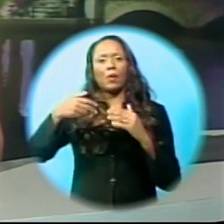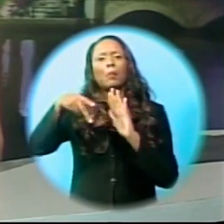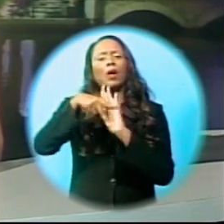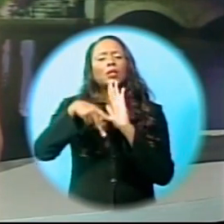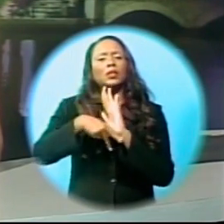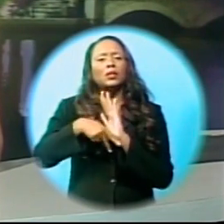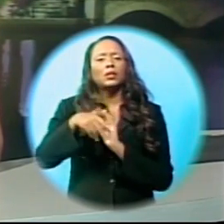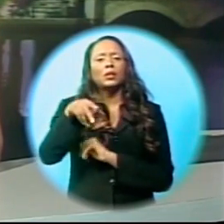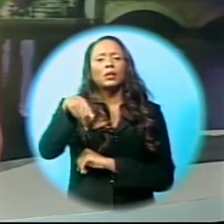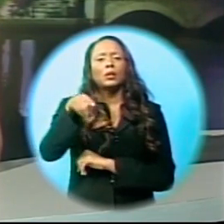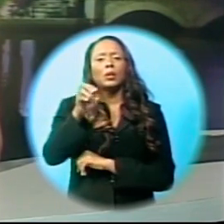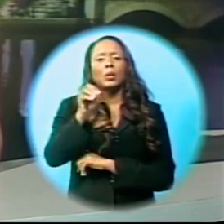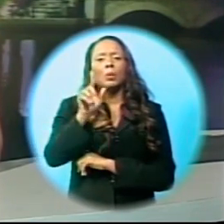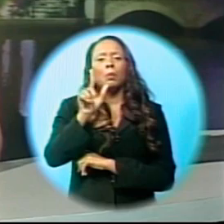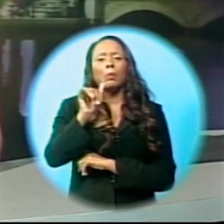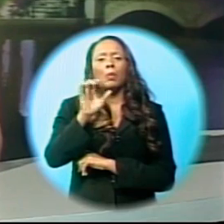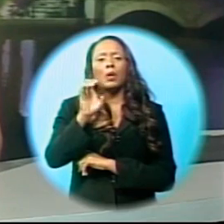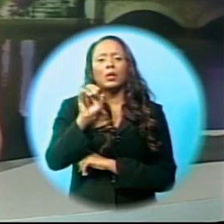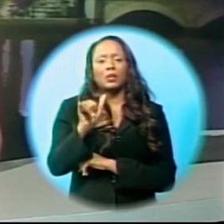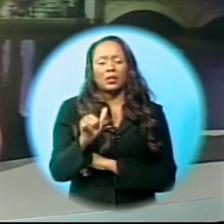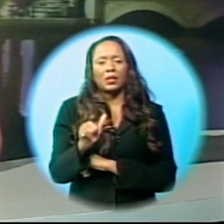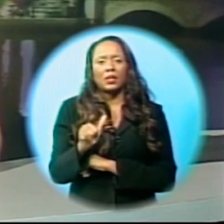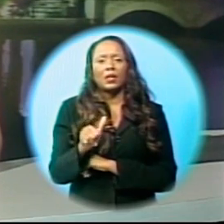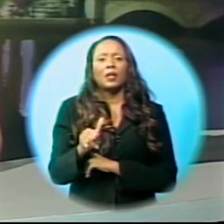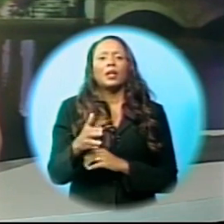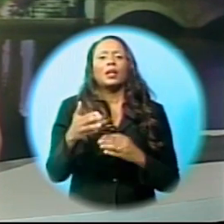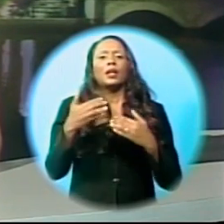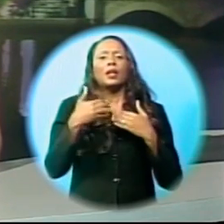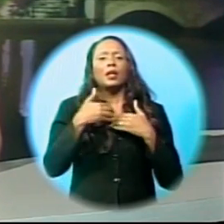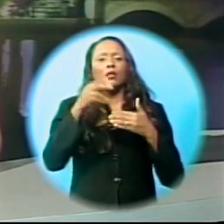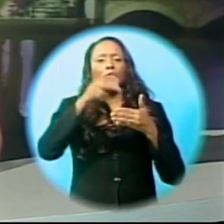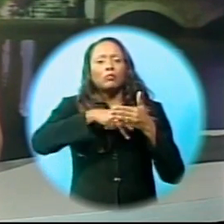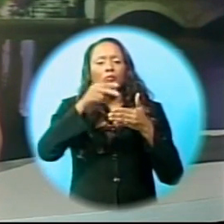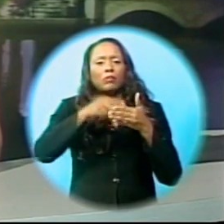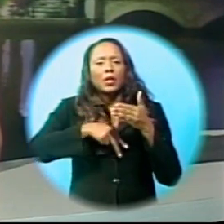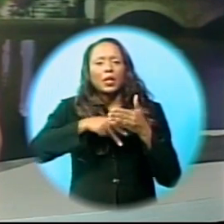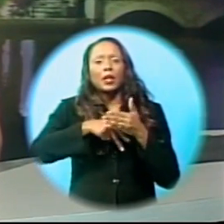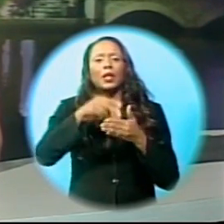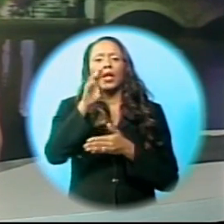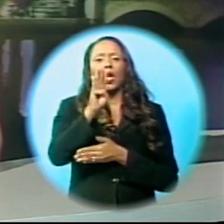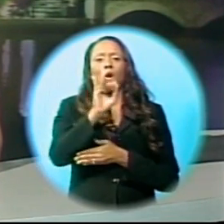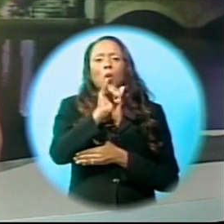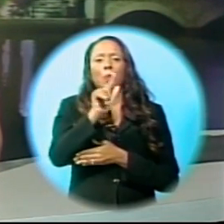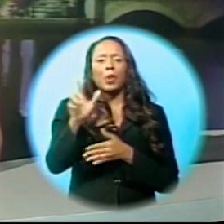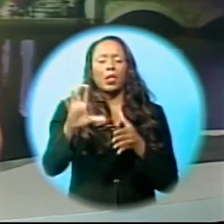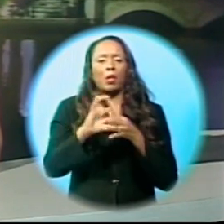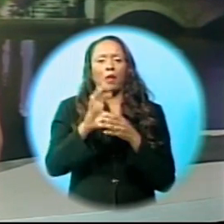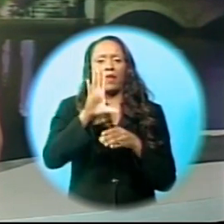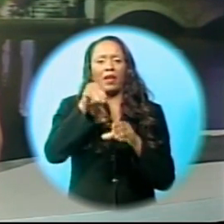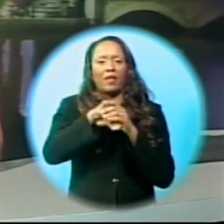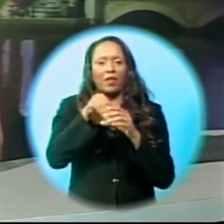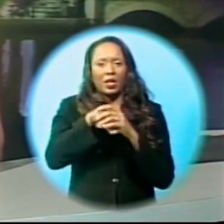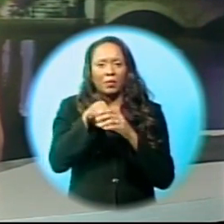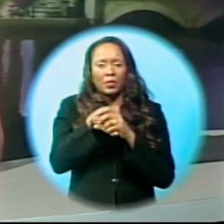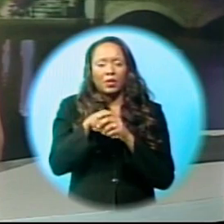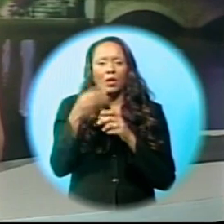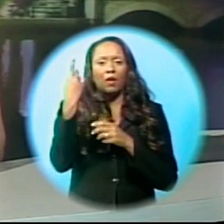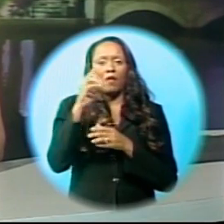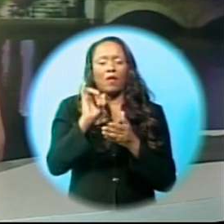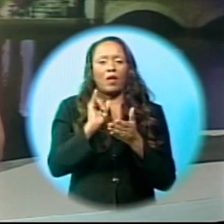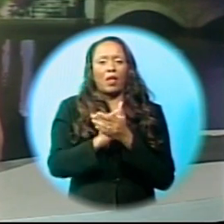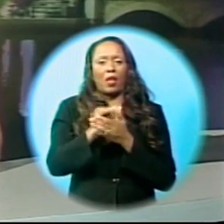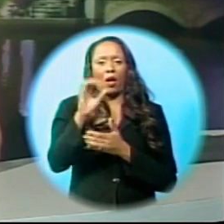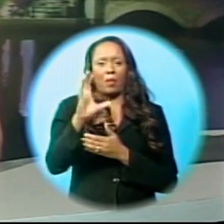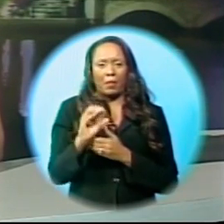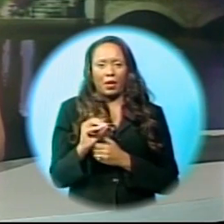debate on the second reading of the British American Insurance Company Barbados Limited Preservation of Investments Bill 2016.